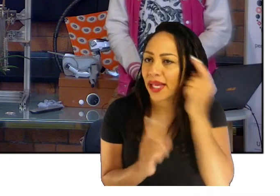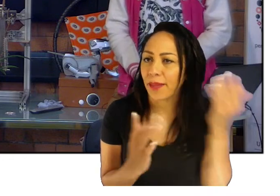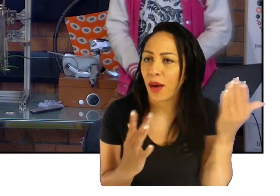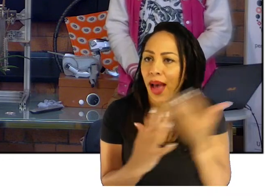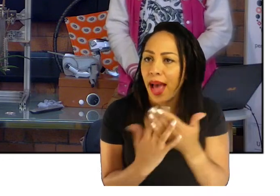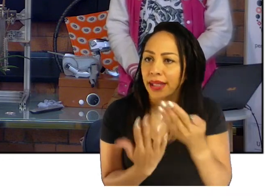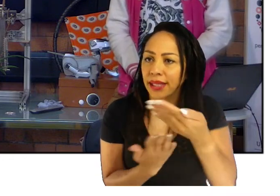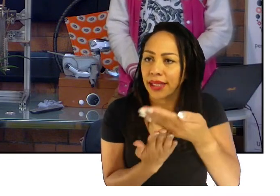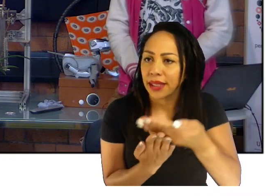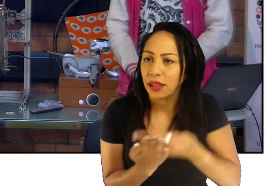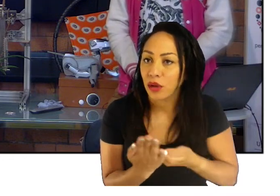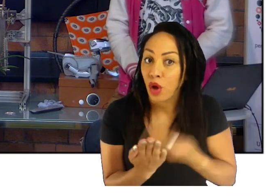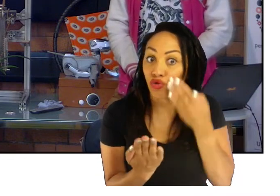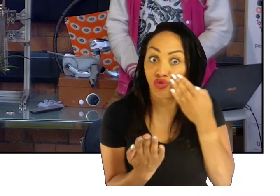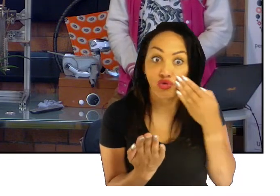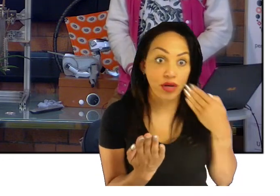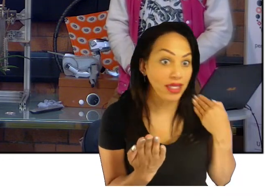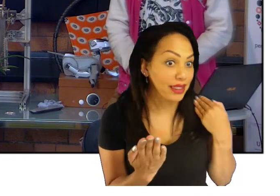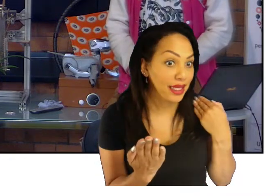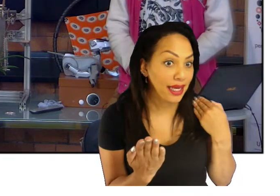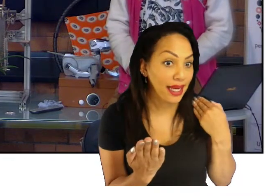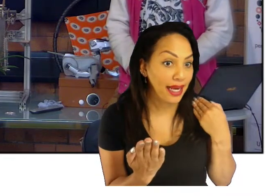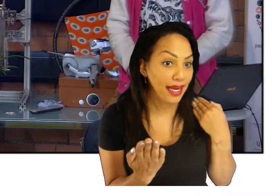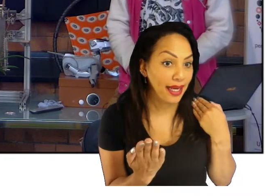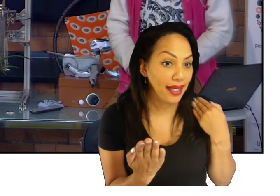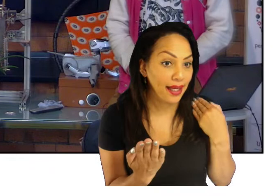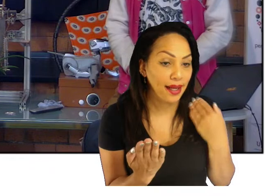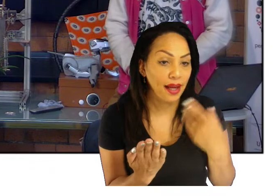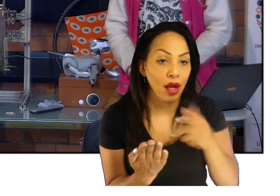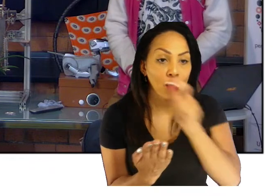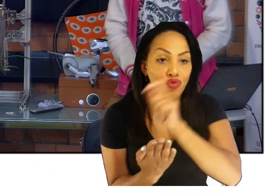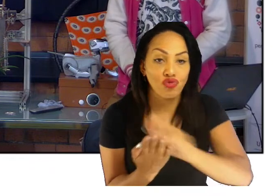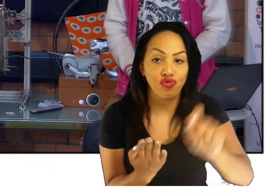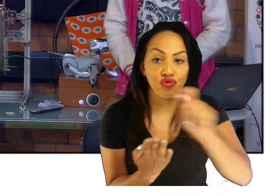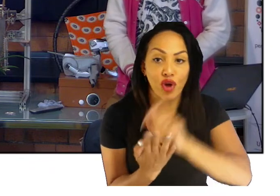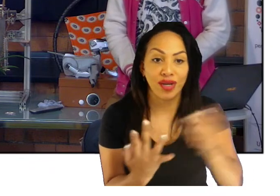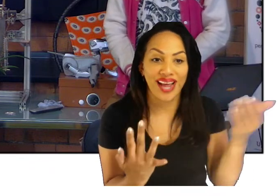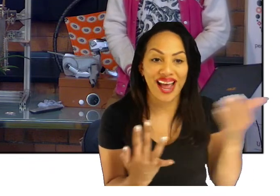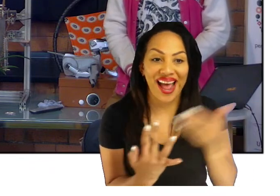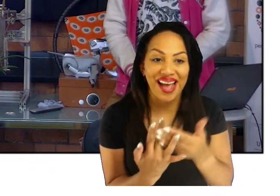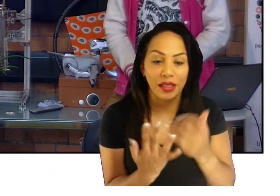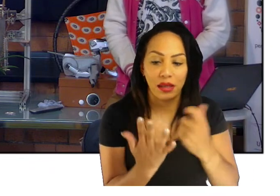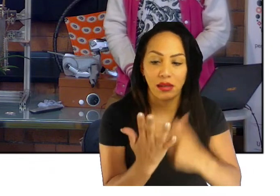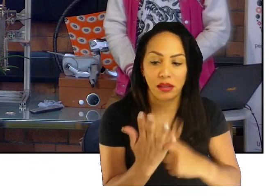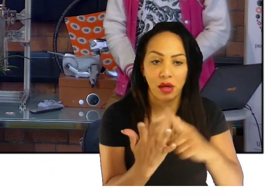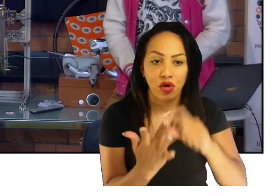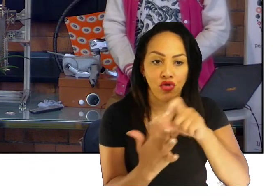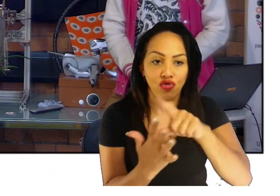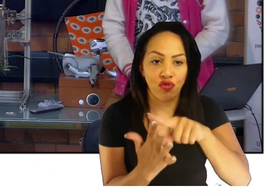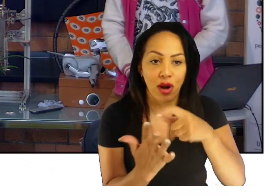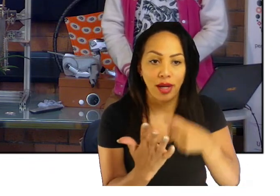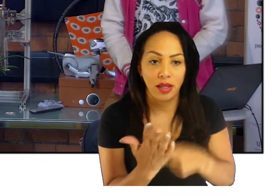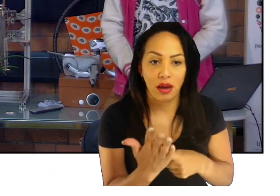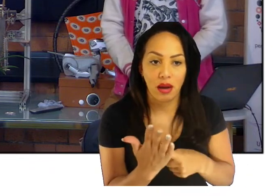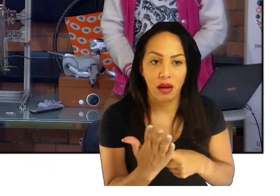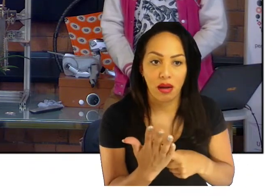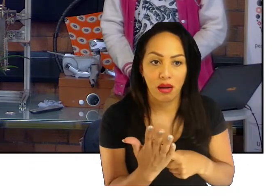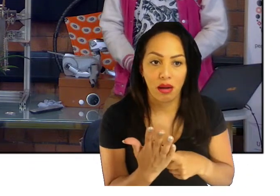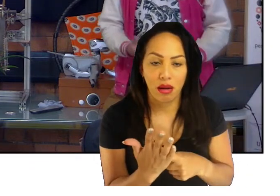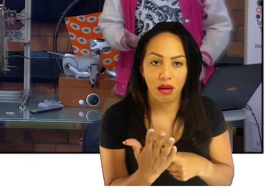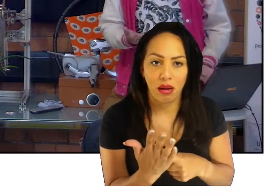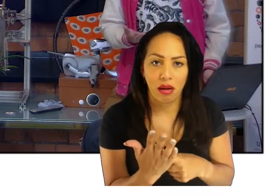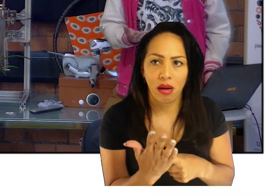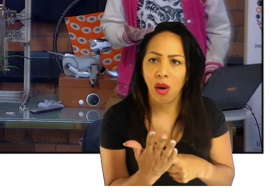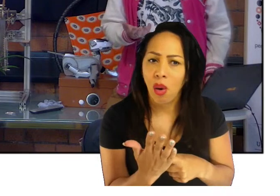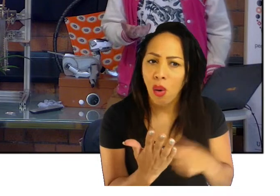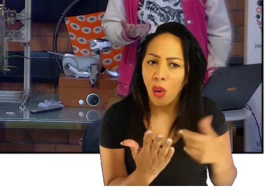recently, not that long ago, written an access rider for myself, and I found it super helpful to do a bit of research about